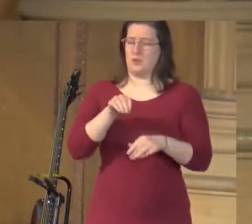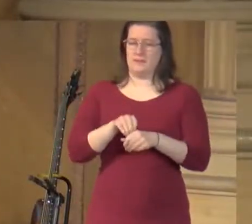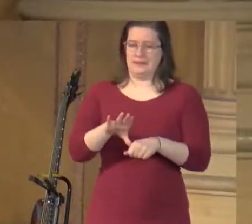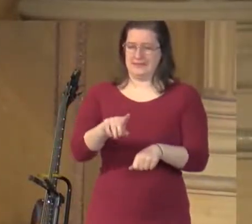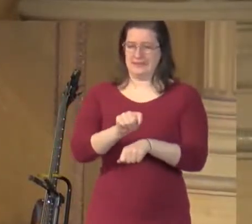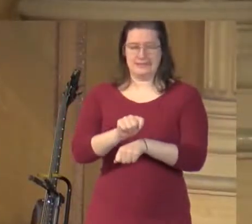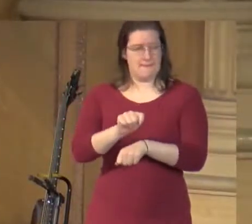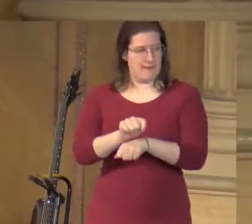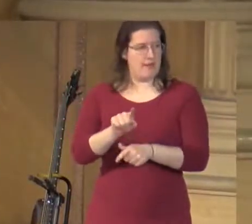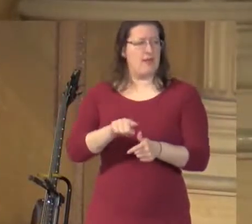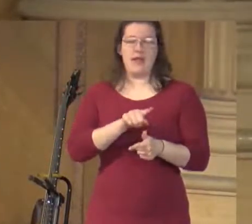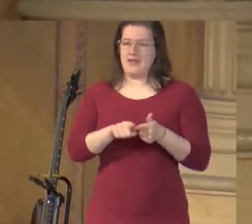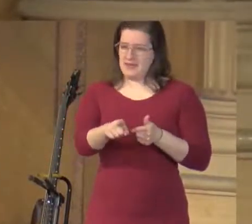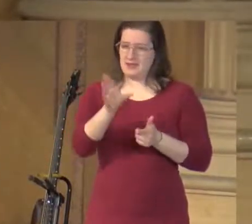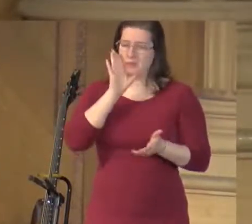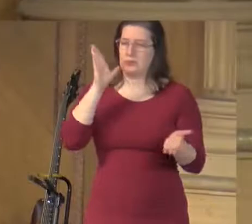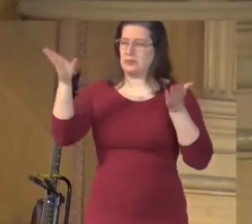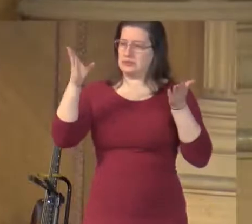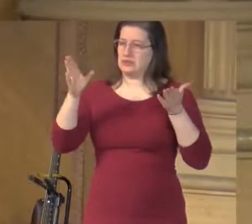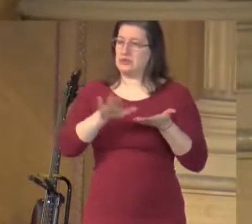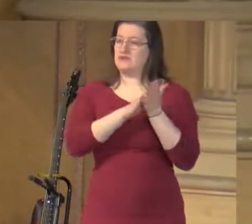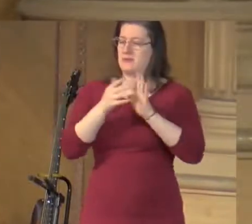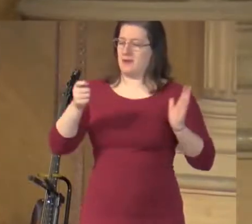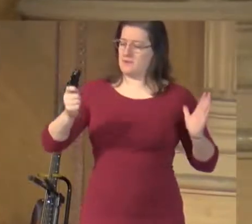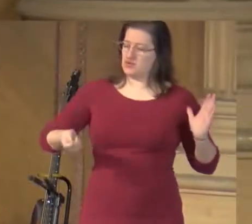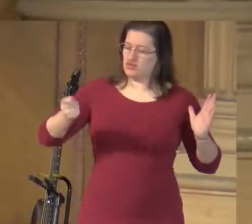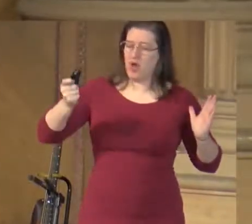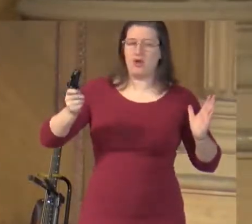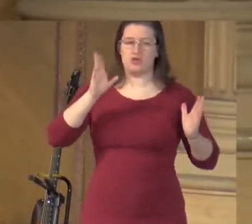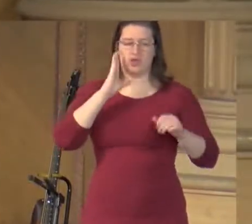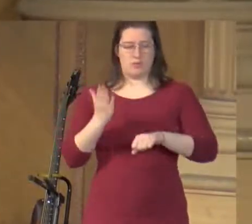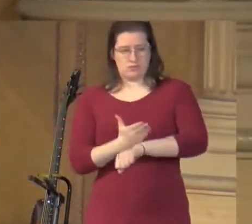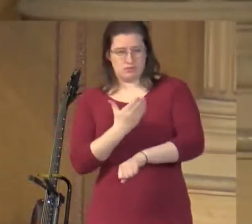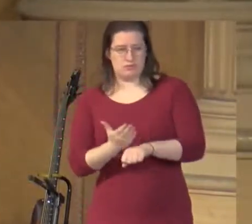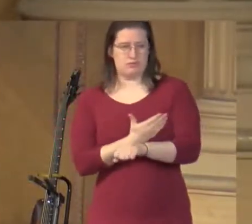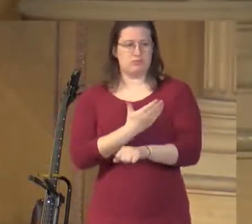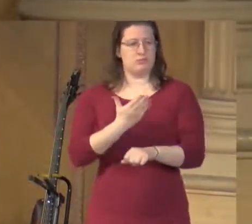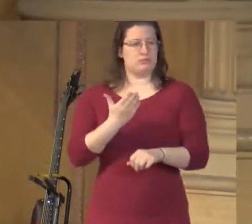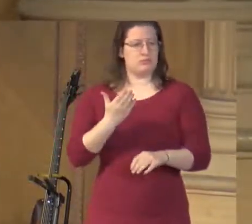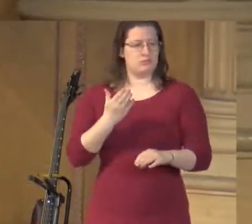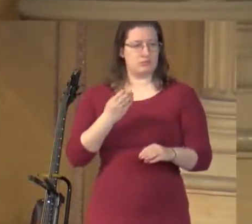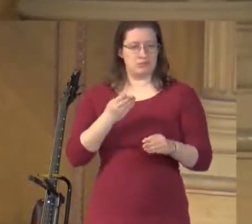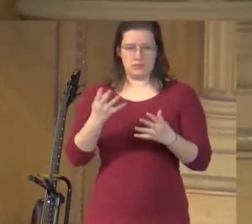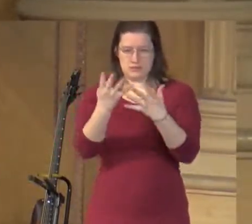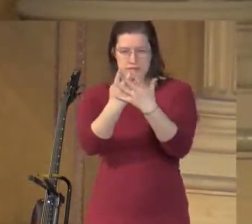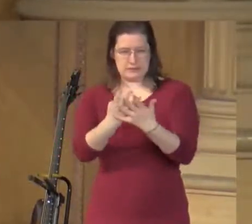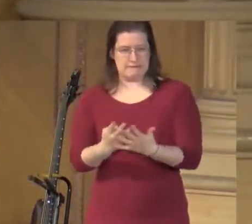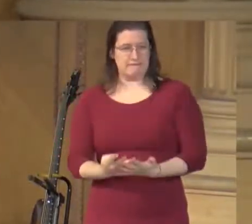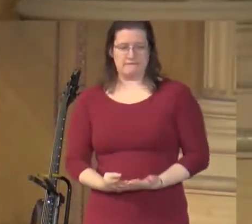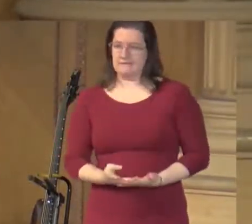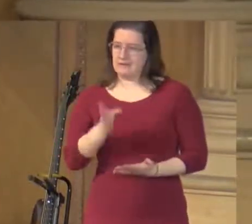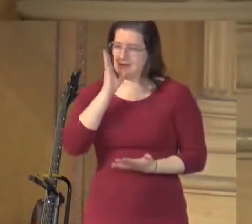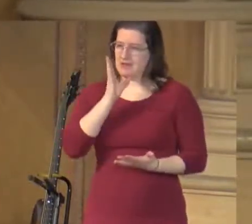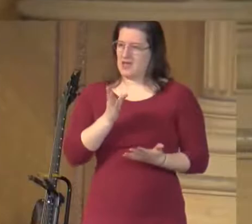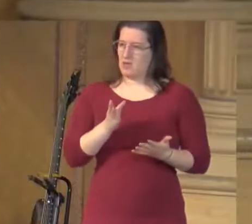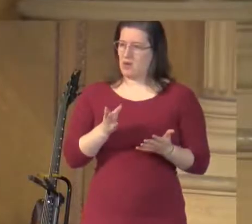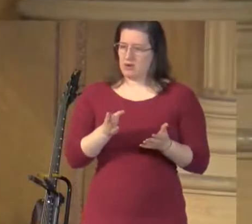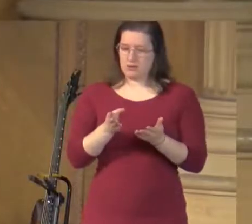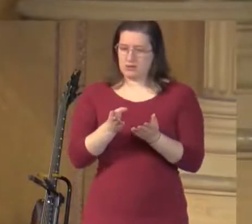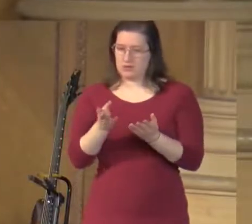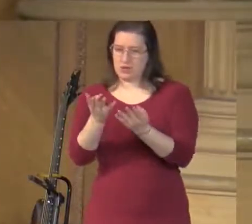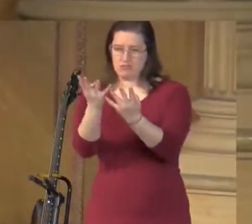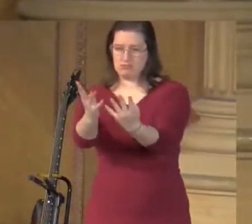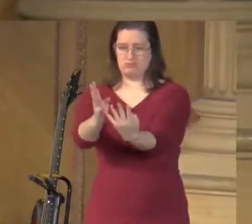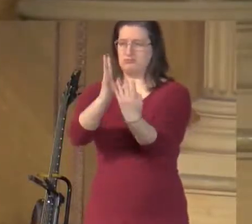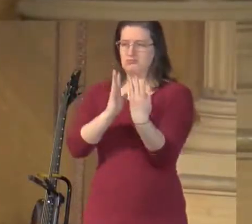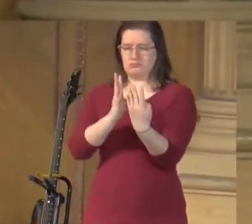then in that temple he would serve as a judge and a refiner where he would sift people he would sort people he